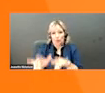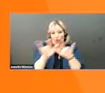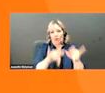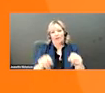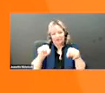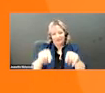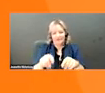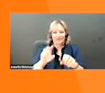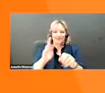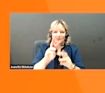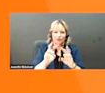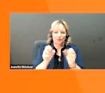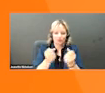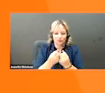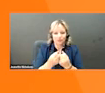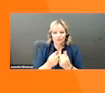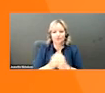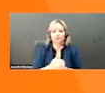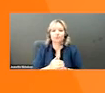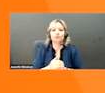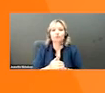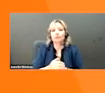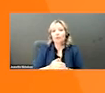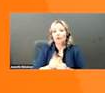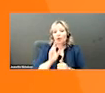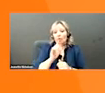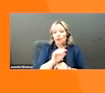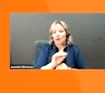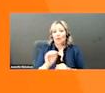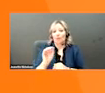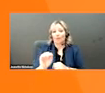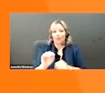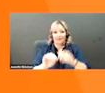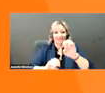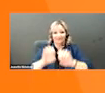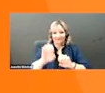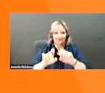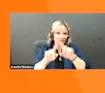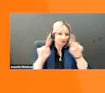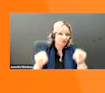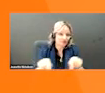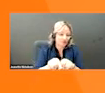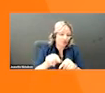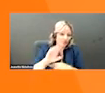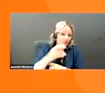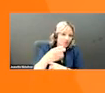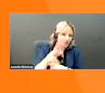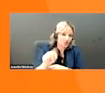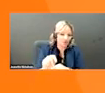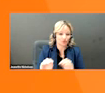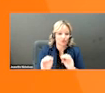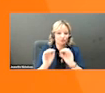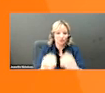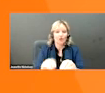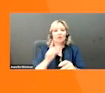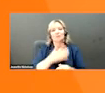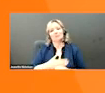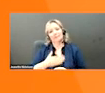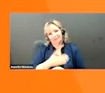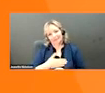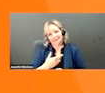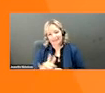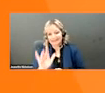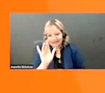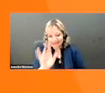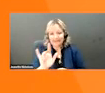link into the chat. Please click on that and share your thoughts with us on today's session, on the Toolkit Tuesday series in general. Is there a